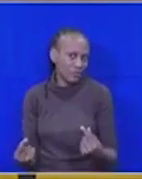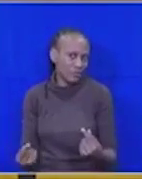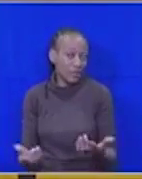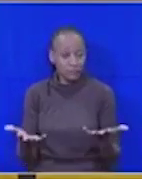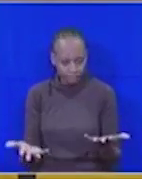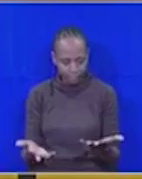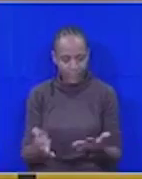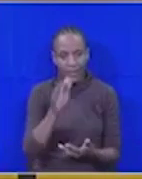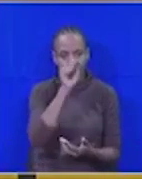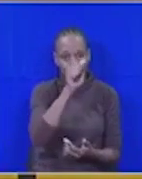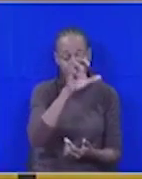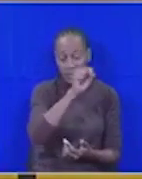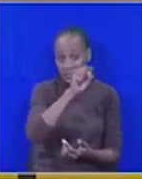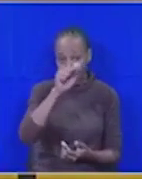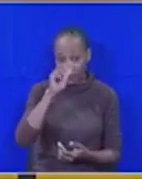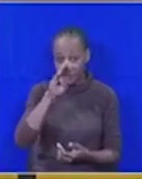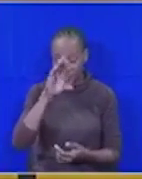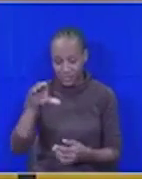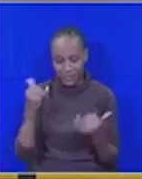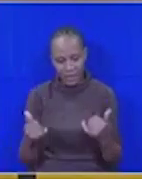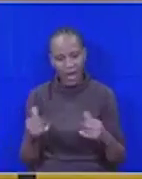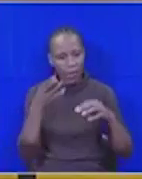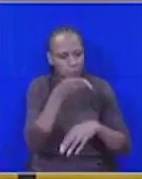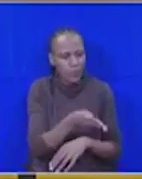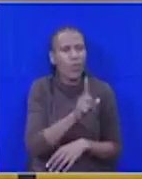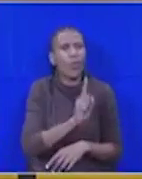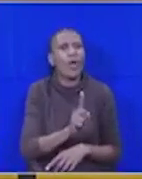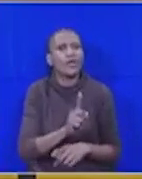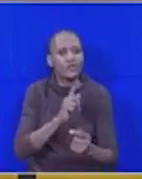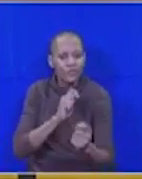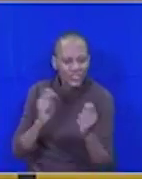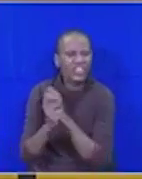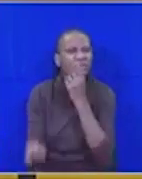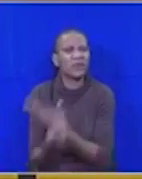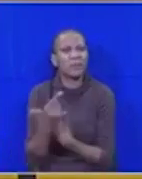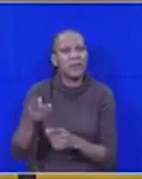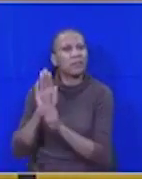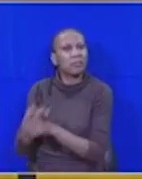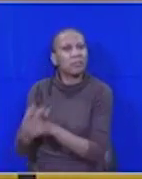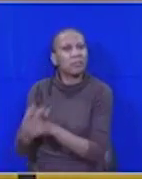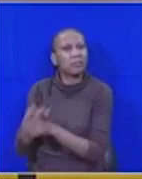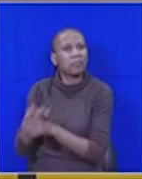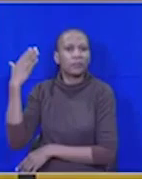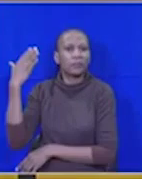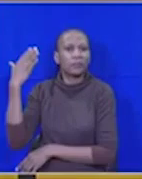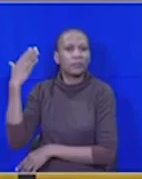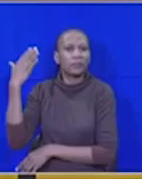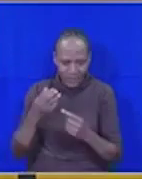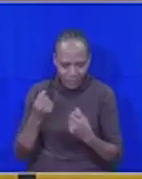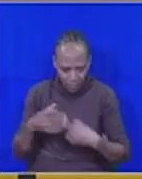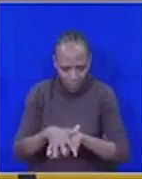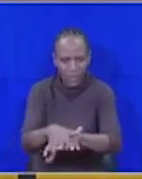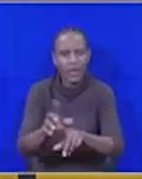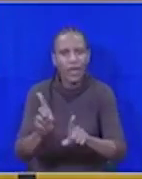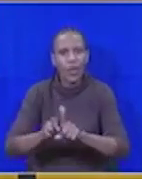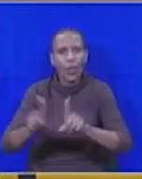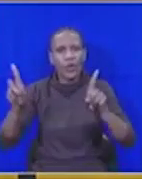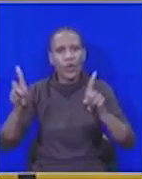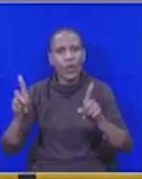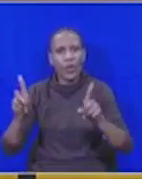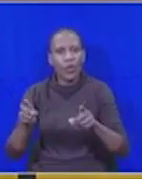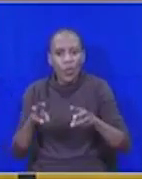SABC, in particular, exists to entrench the apartheid government's power in what is de facto mouthpiece and conduit for